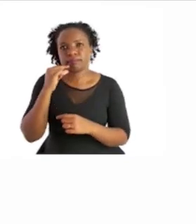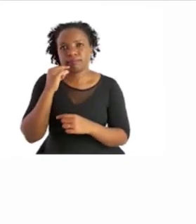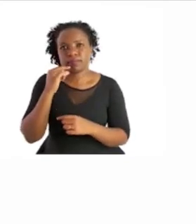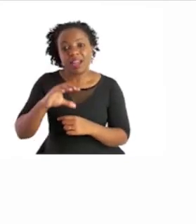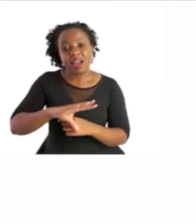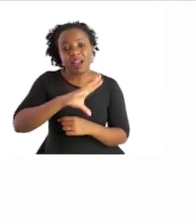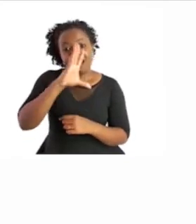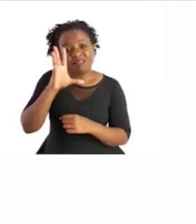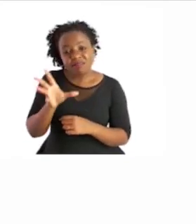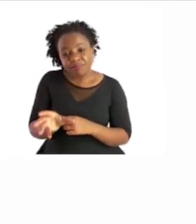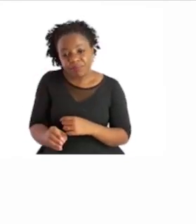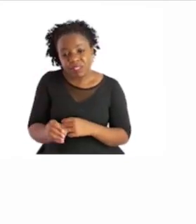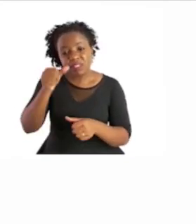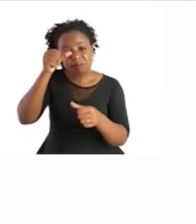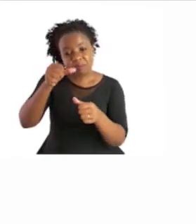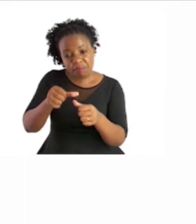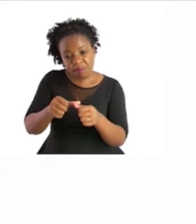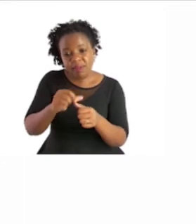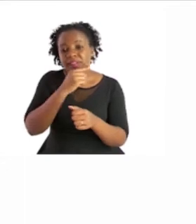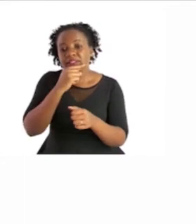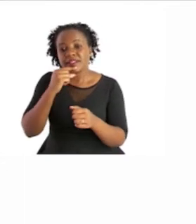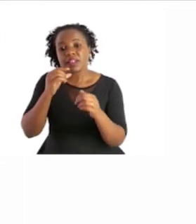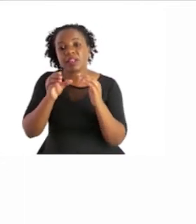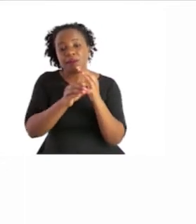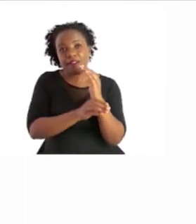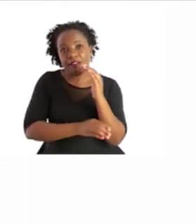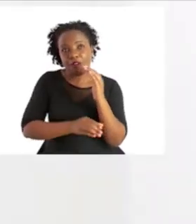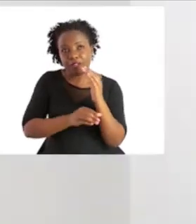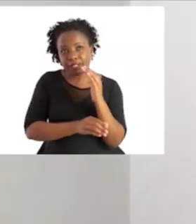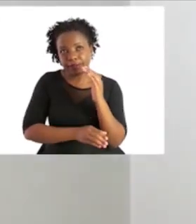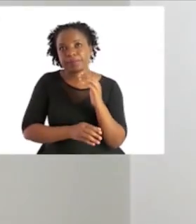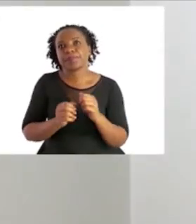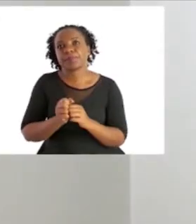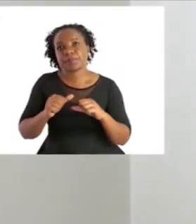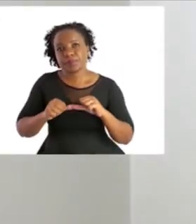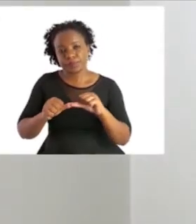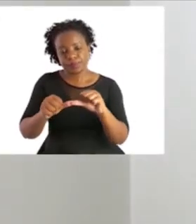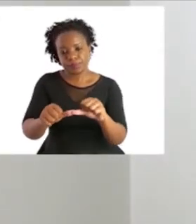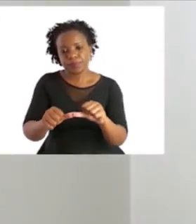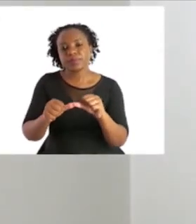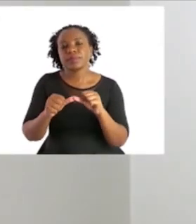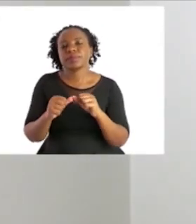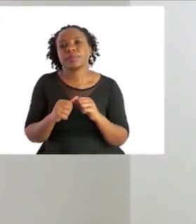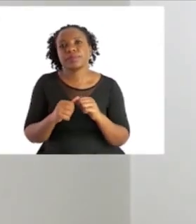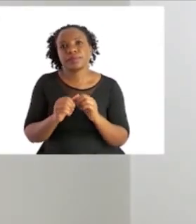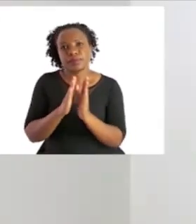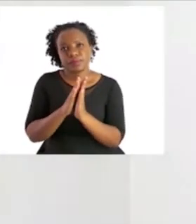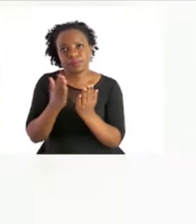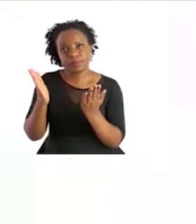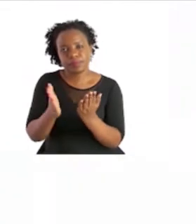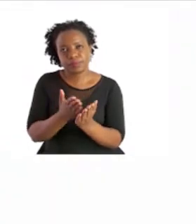Africa, remember, is a name of a continent. Right. Let's move on to the next activity on page